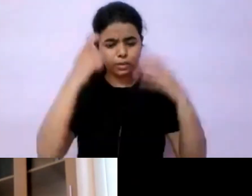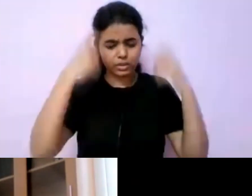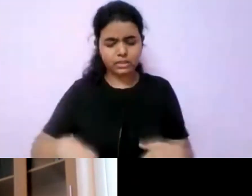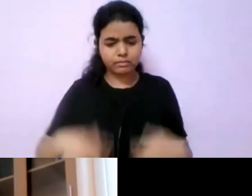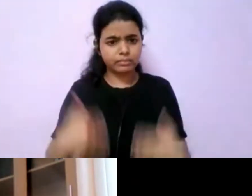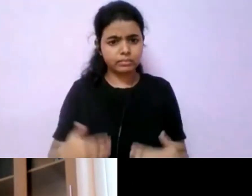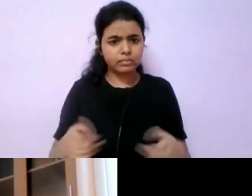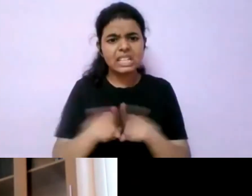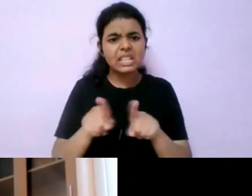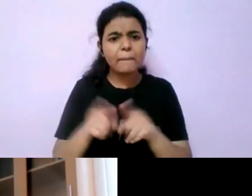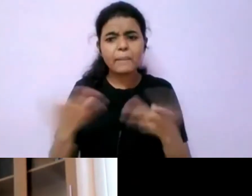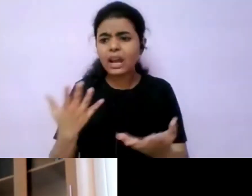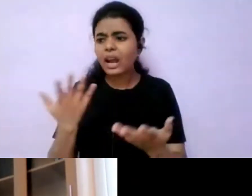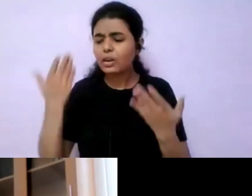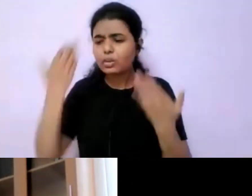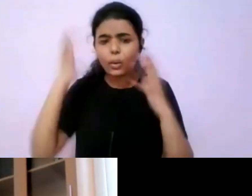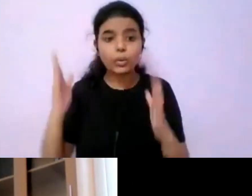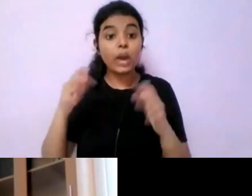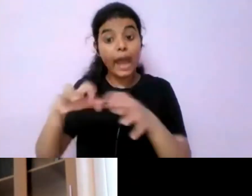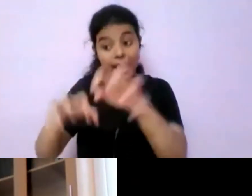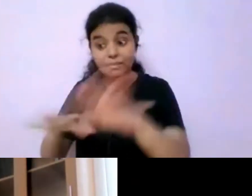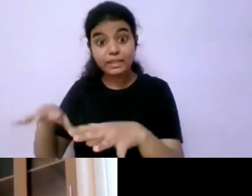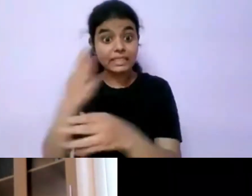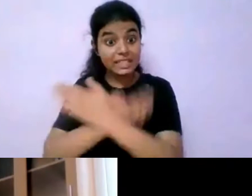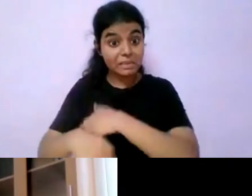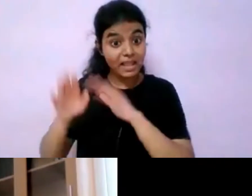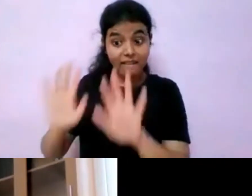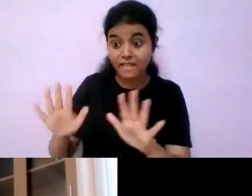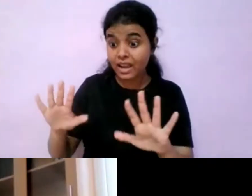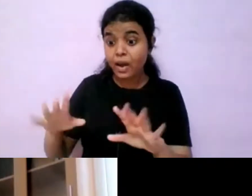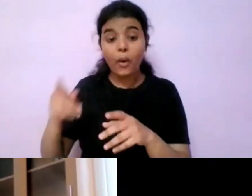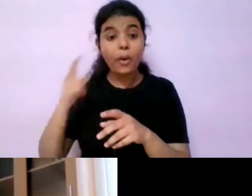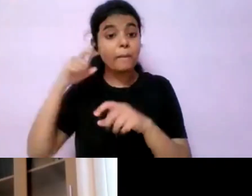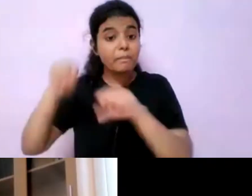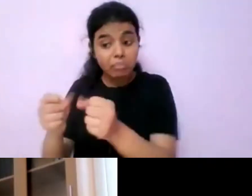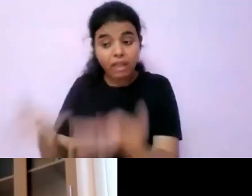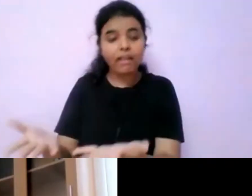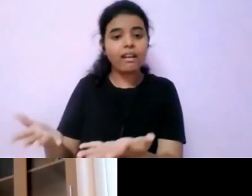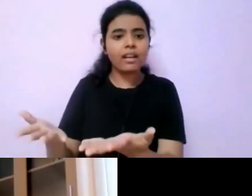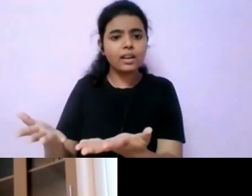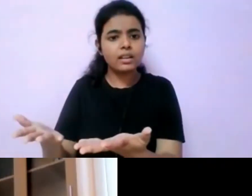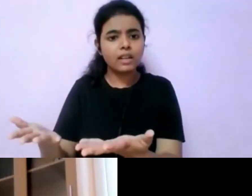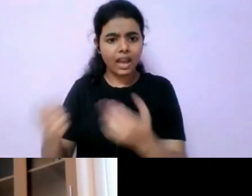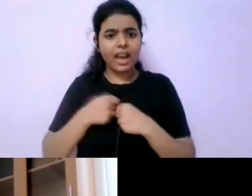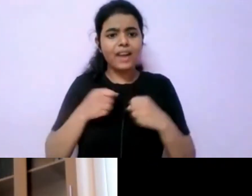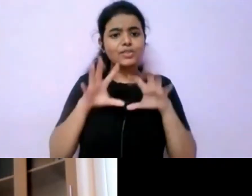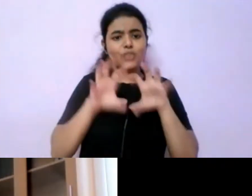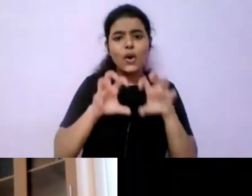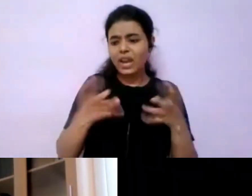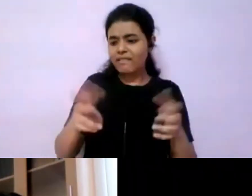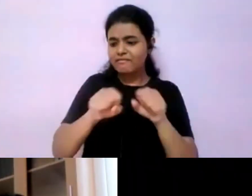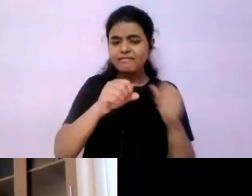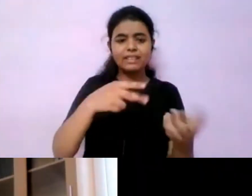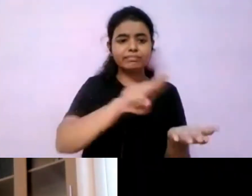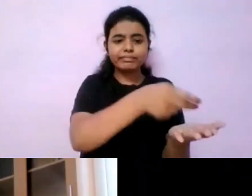how animals deal with impairment. We don't know what it means to an animal to be impaired. I have a very old dog who's lying down here asleep next